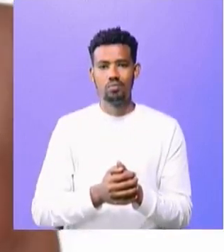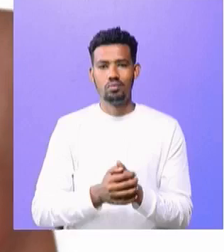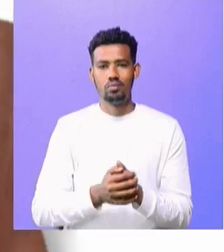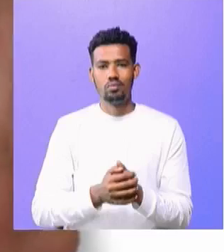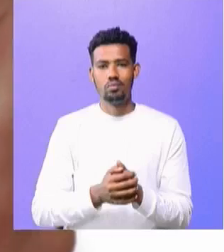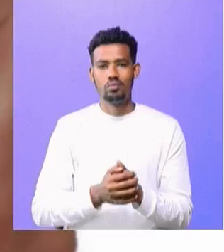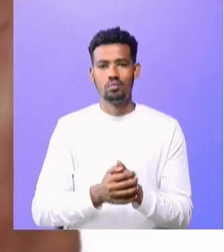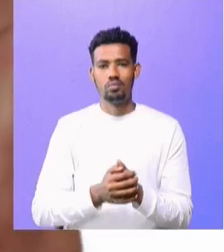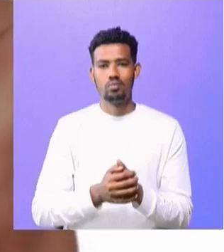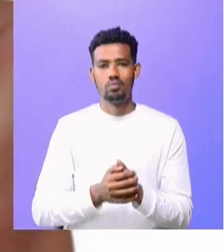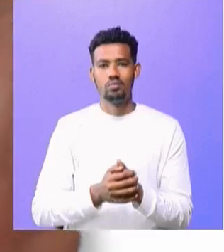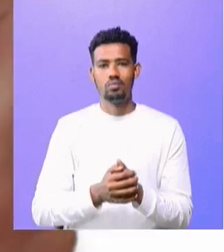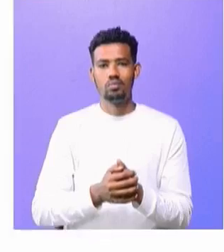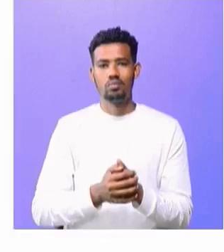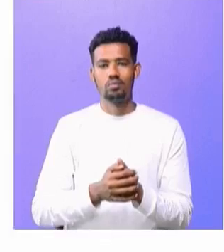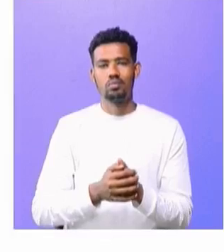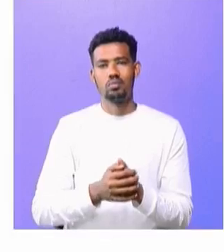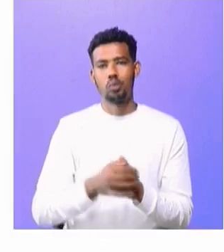boys.